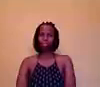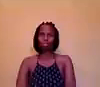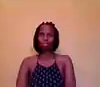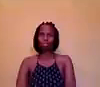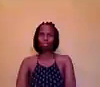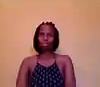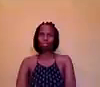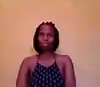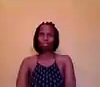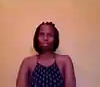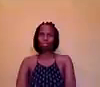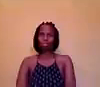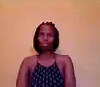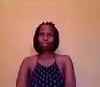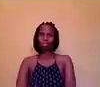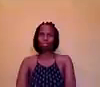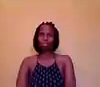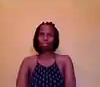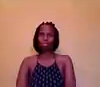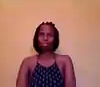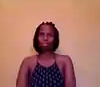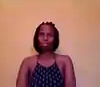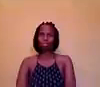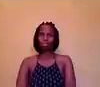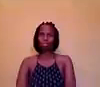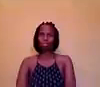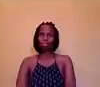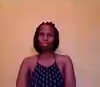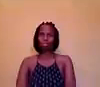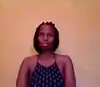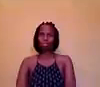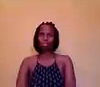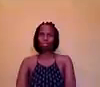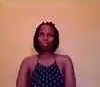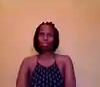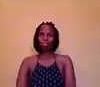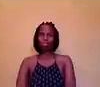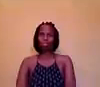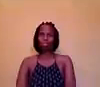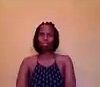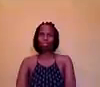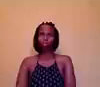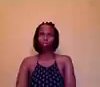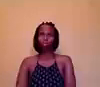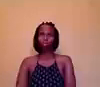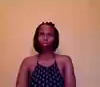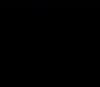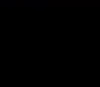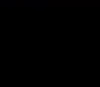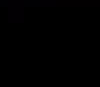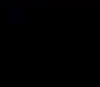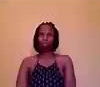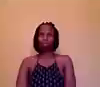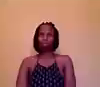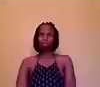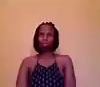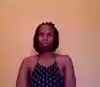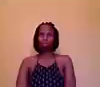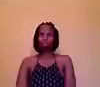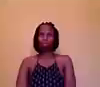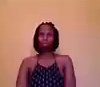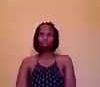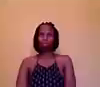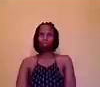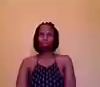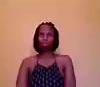My Unisa, that it'll never be under maintenance, but let's touch wood, we'll hope that that's going to happen sometime soon.